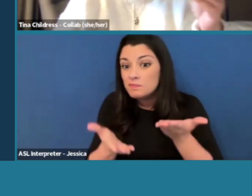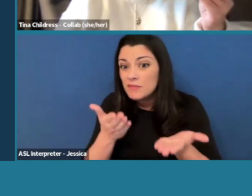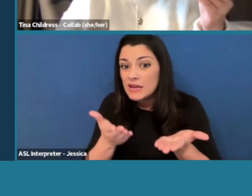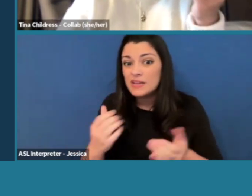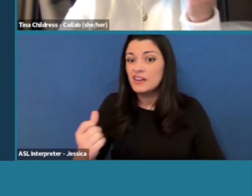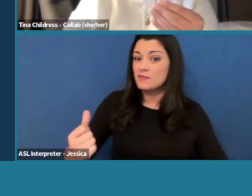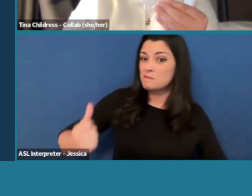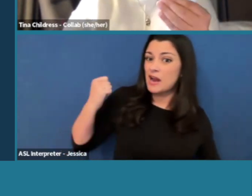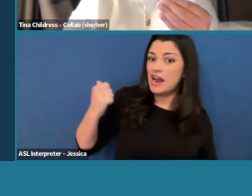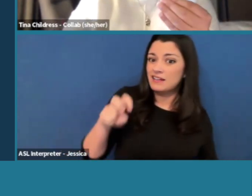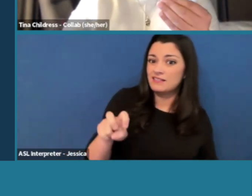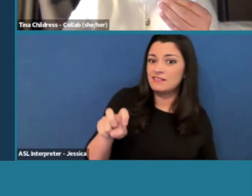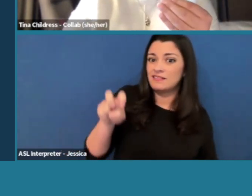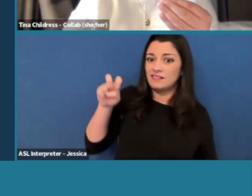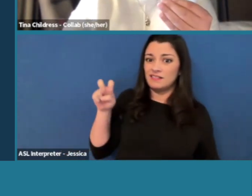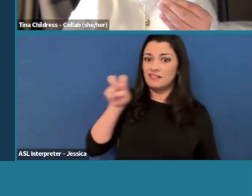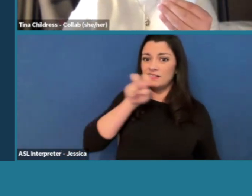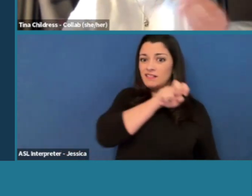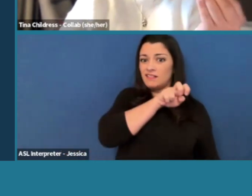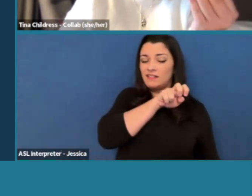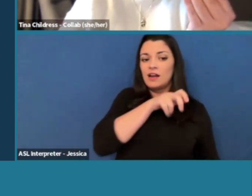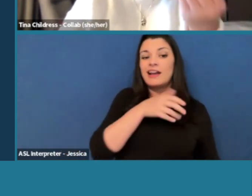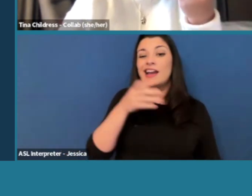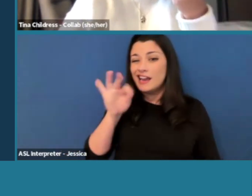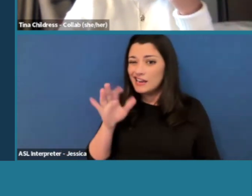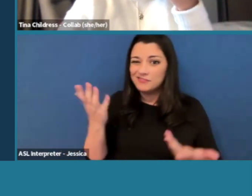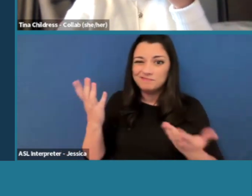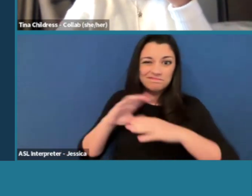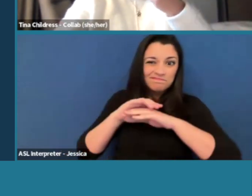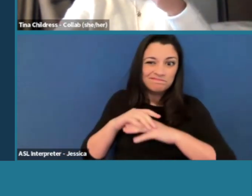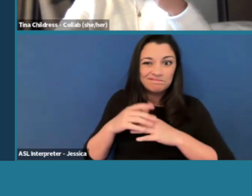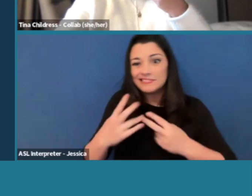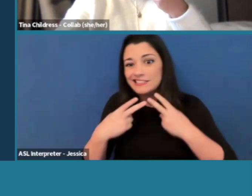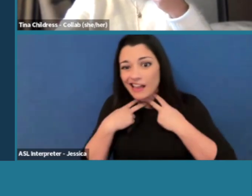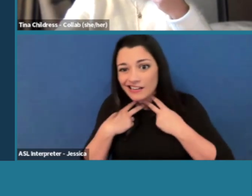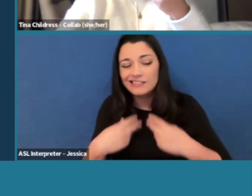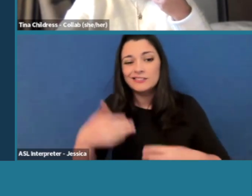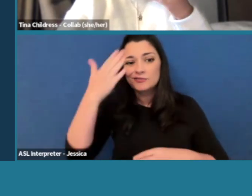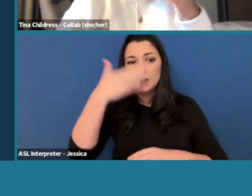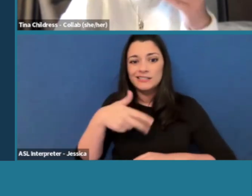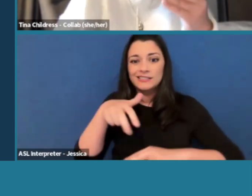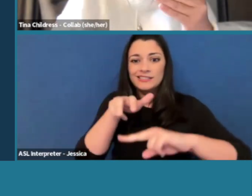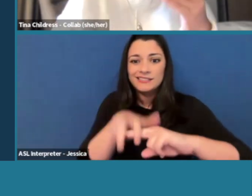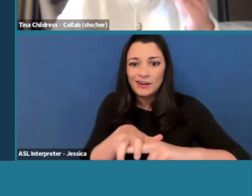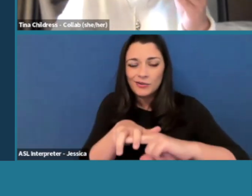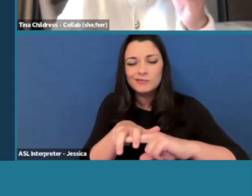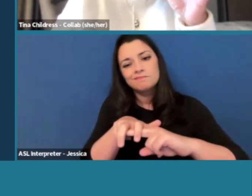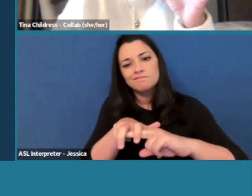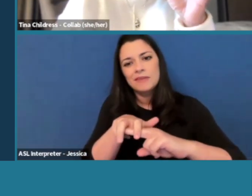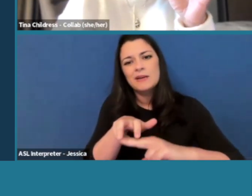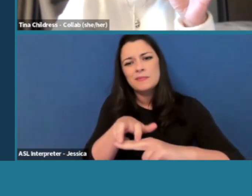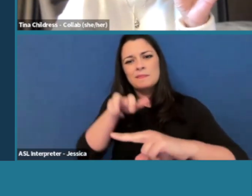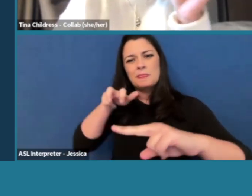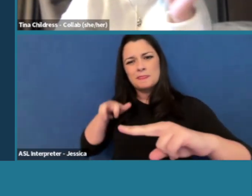side, or if they have to sit in the center area, that they're seated back a little further as well, because then that